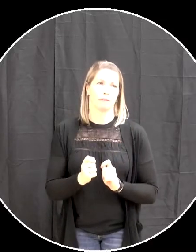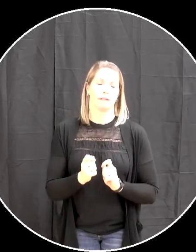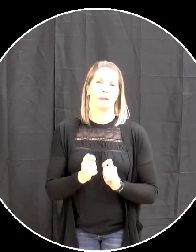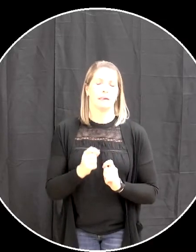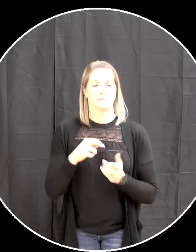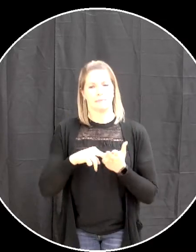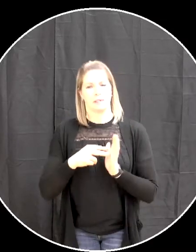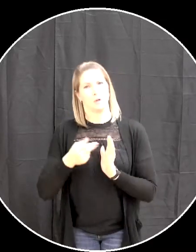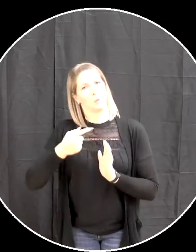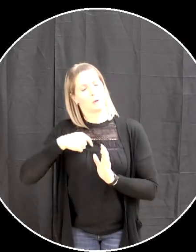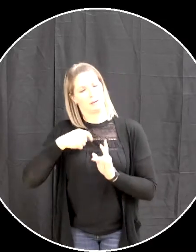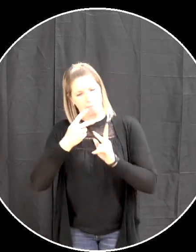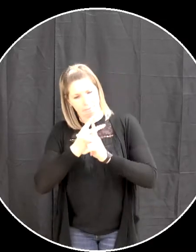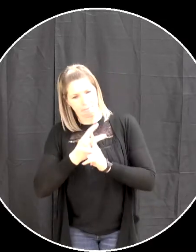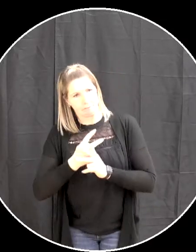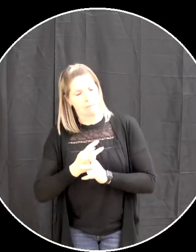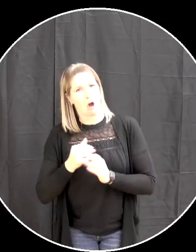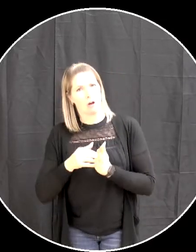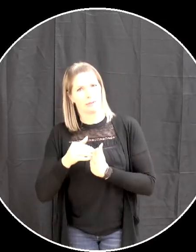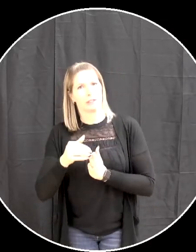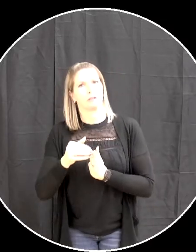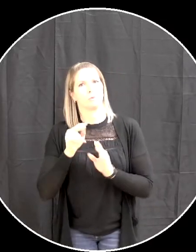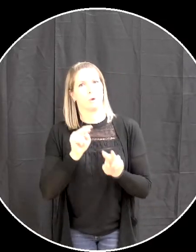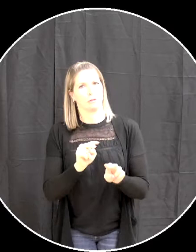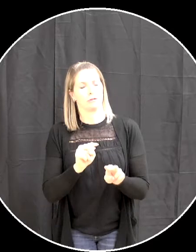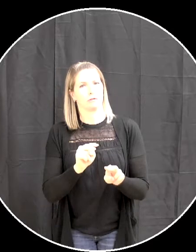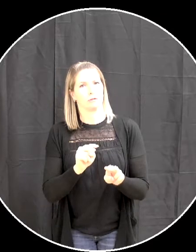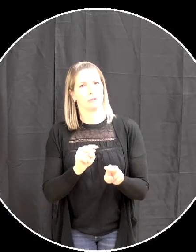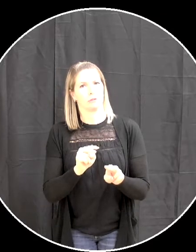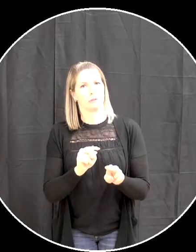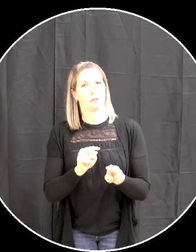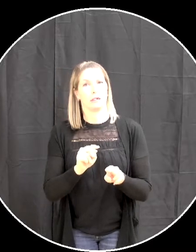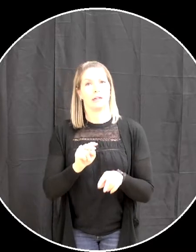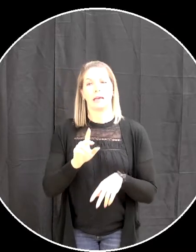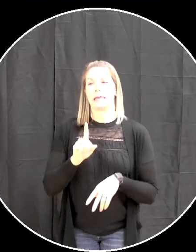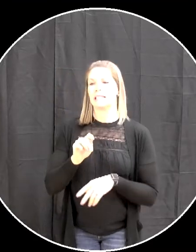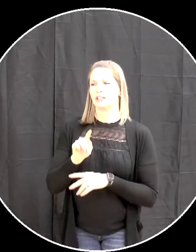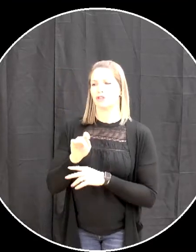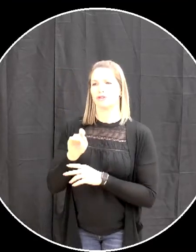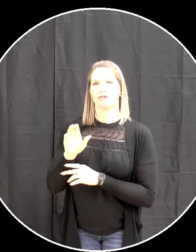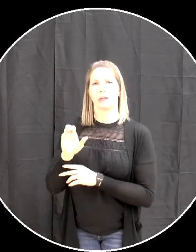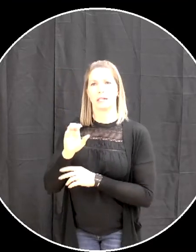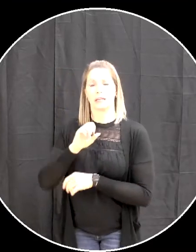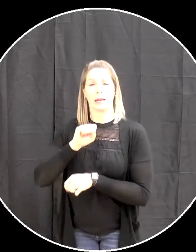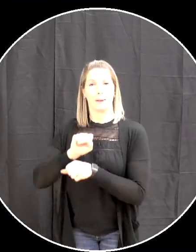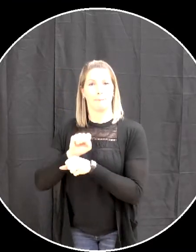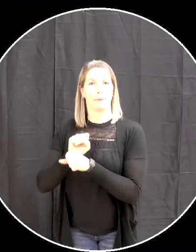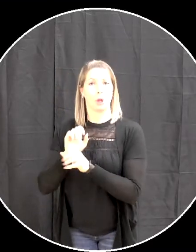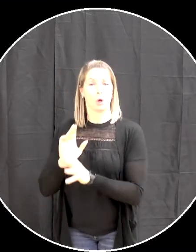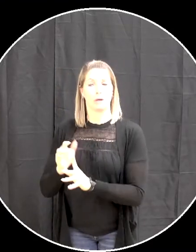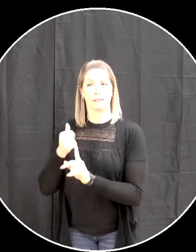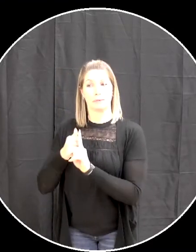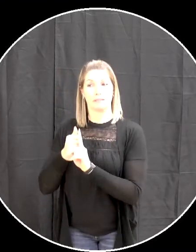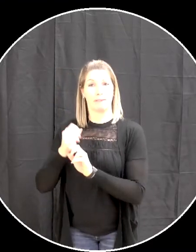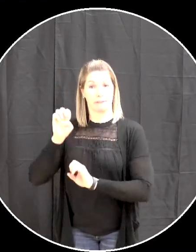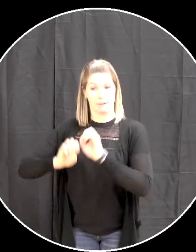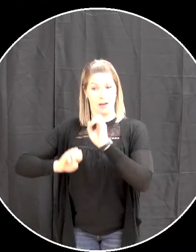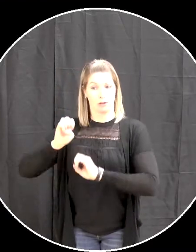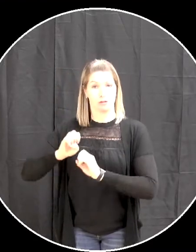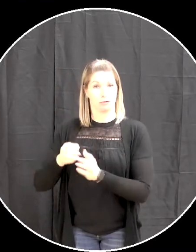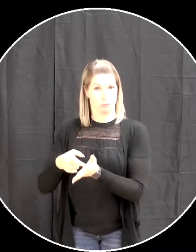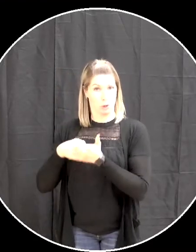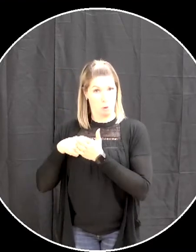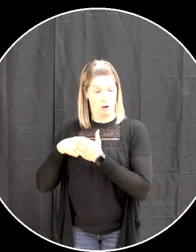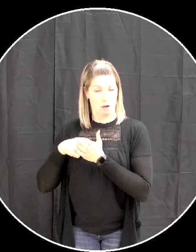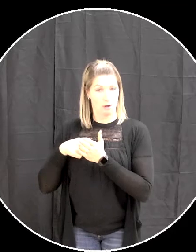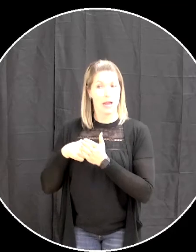numbers. The district employs Morneau to perform an actuarial evaluation, which was completed last year and extrapolated to